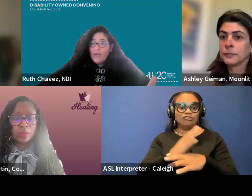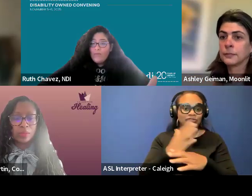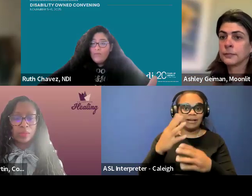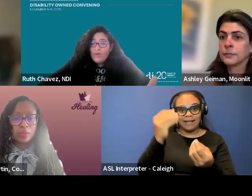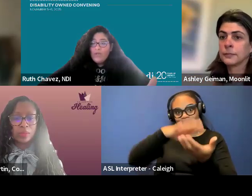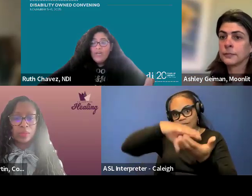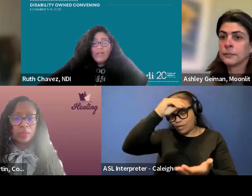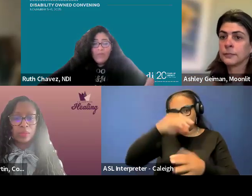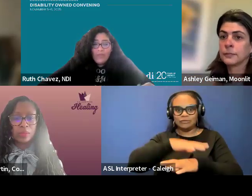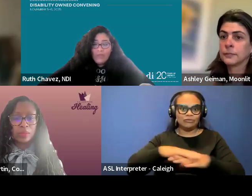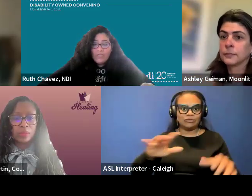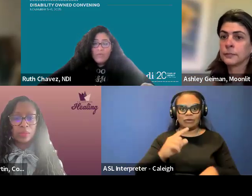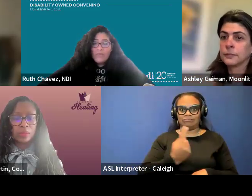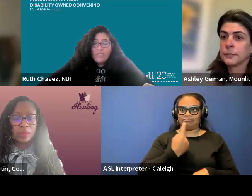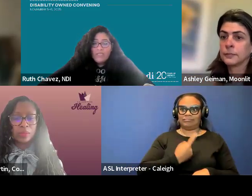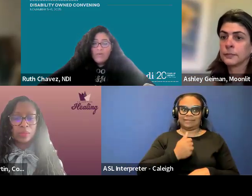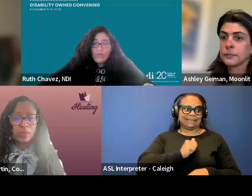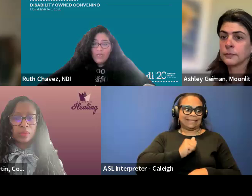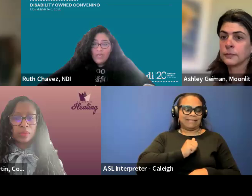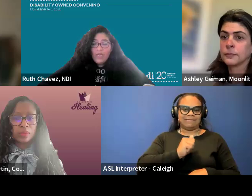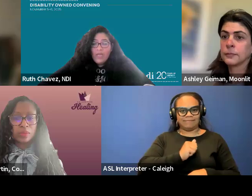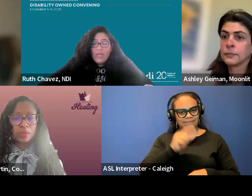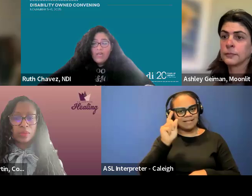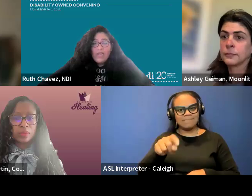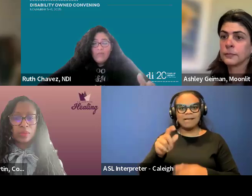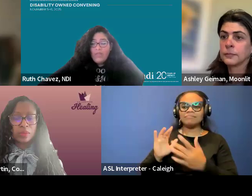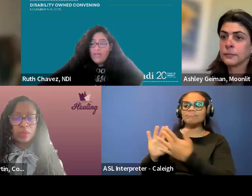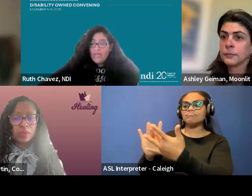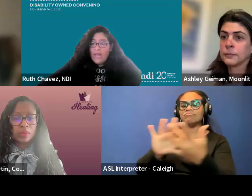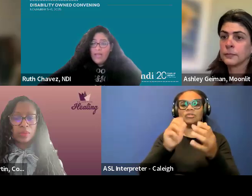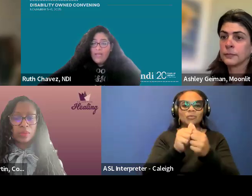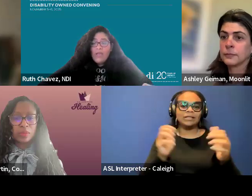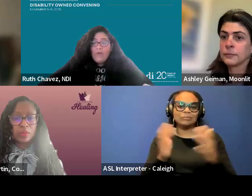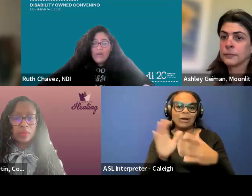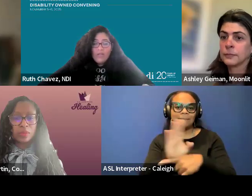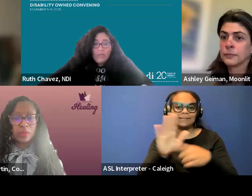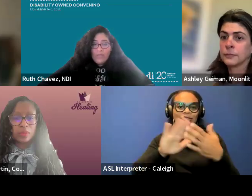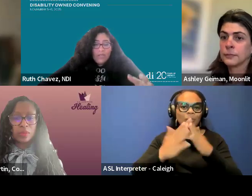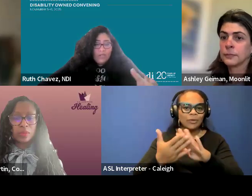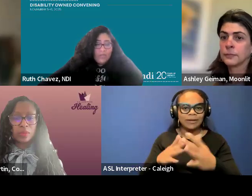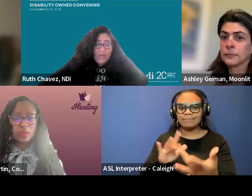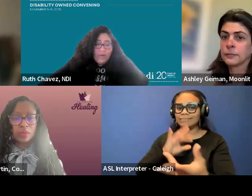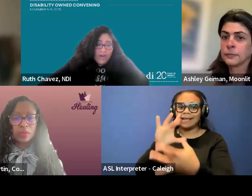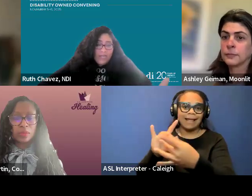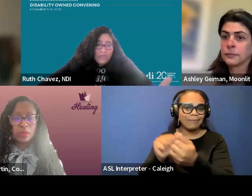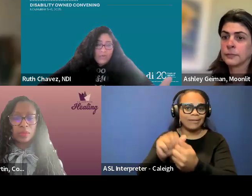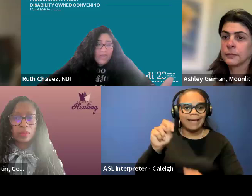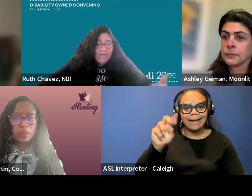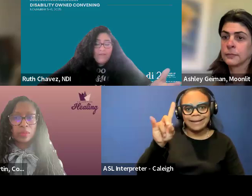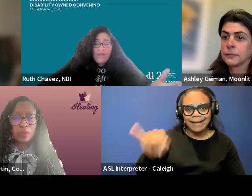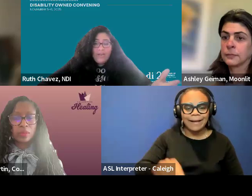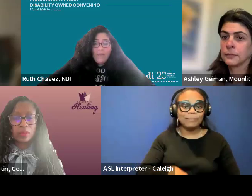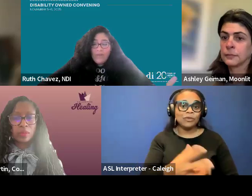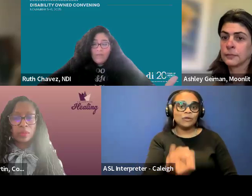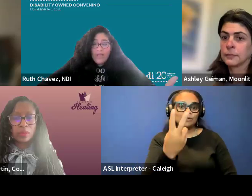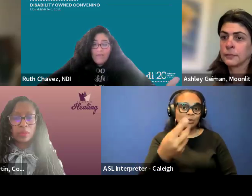at it alone. Connect with your small business community. Connect with NDI. Connect with Together International. They